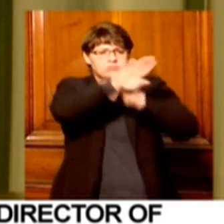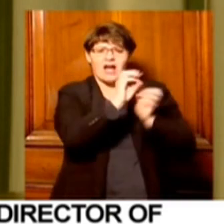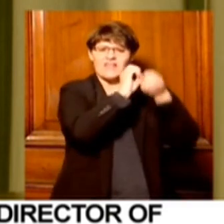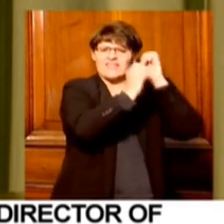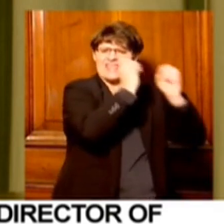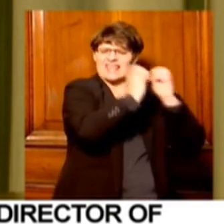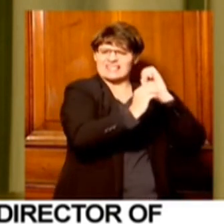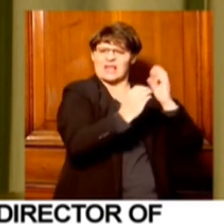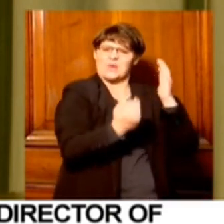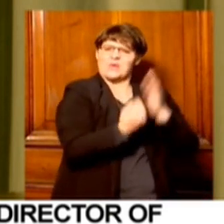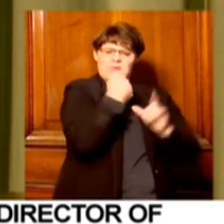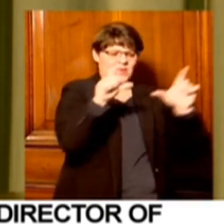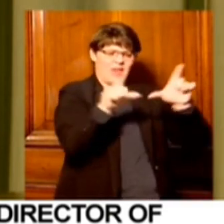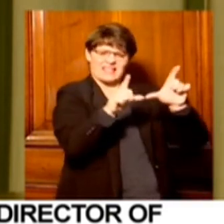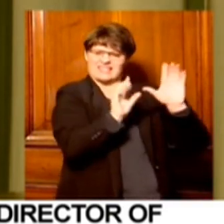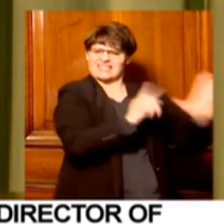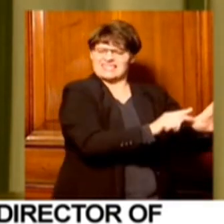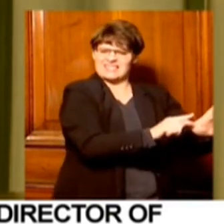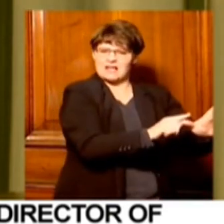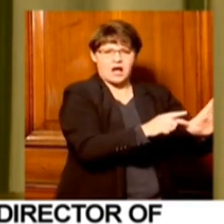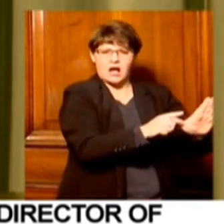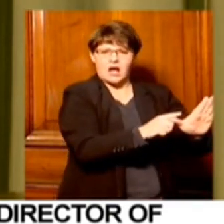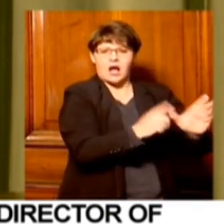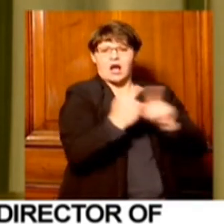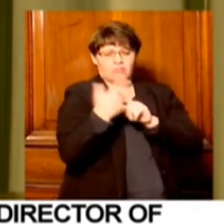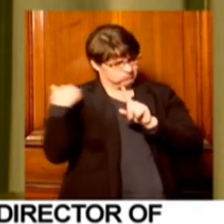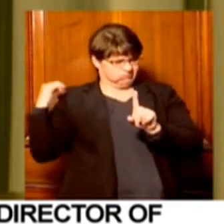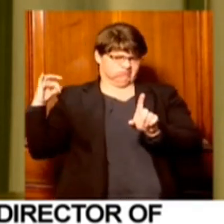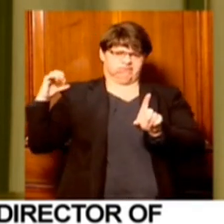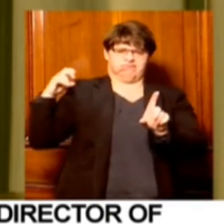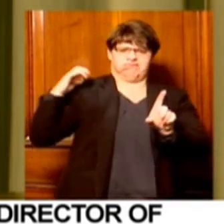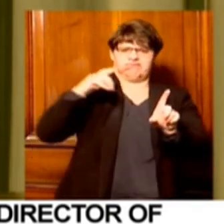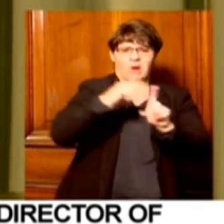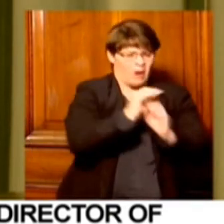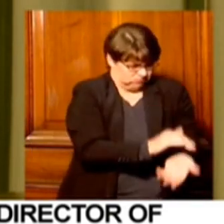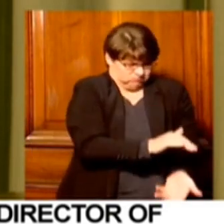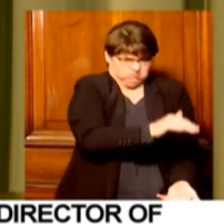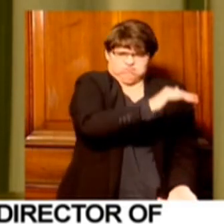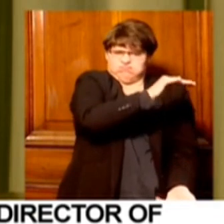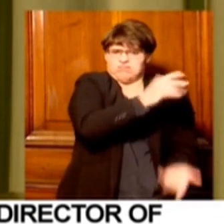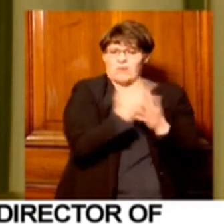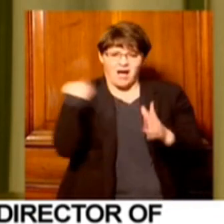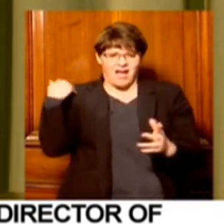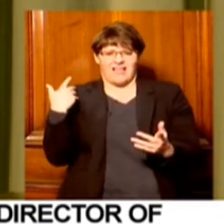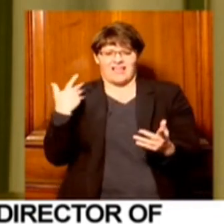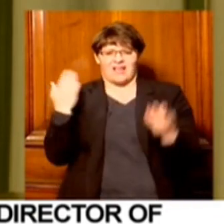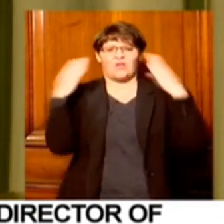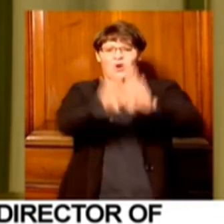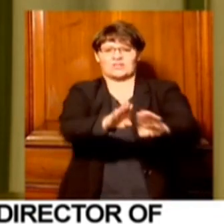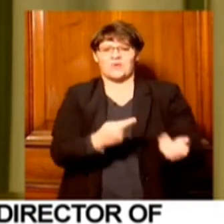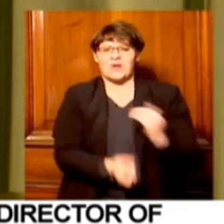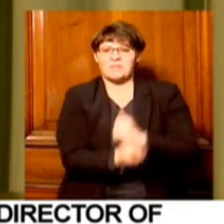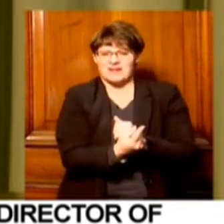national public transport regulator sufficient time to deal with the backlog and allow